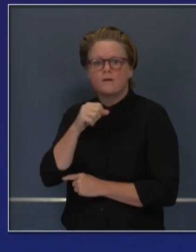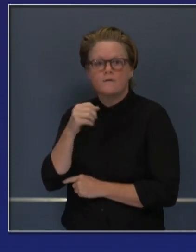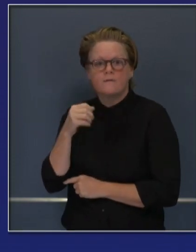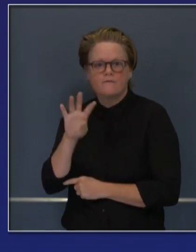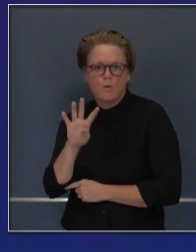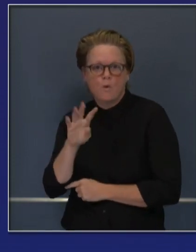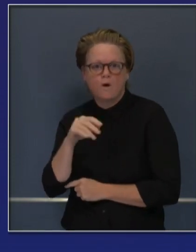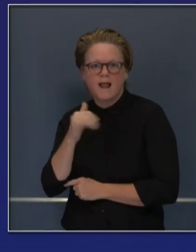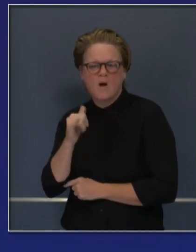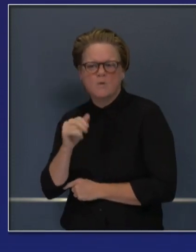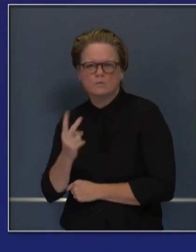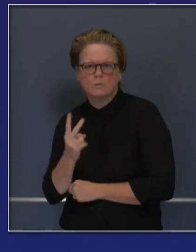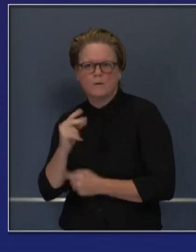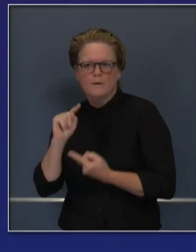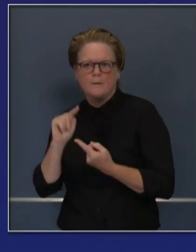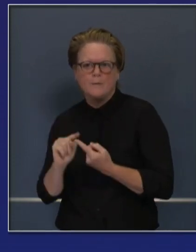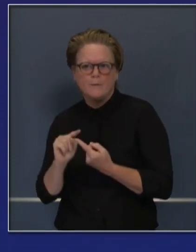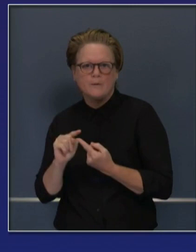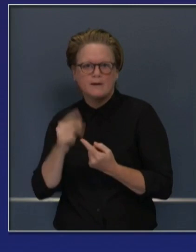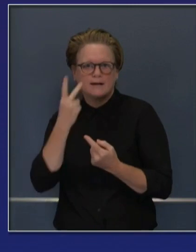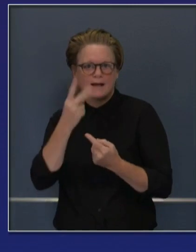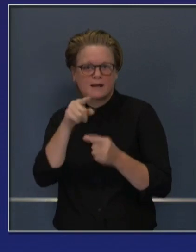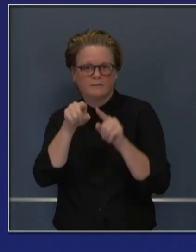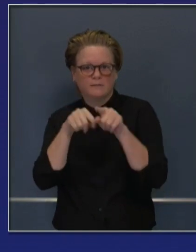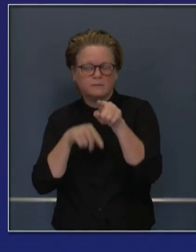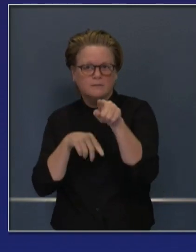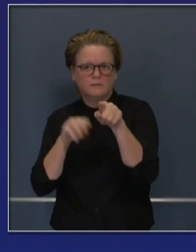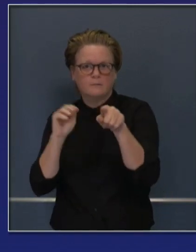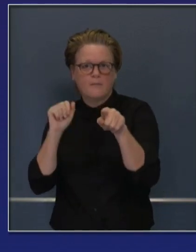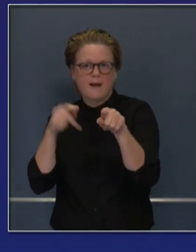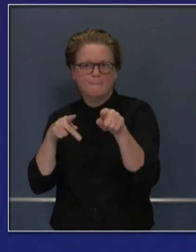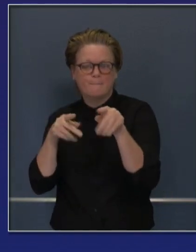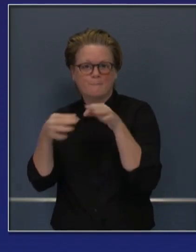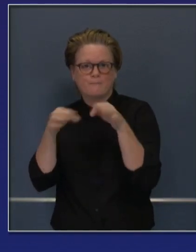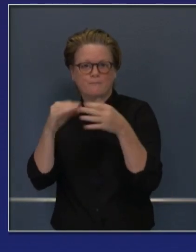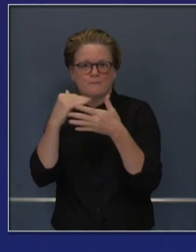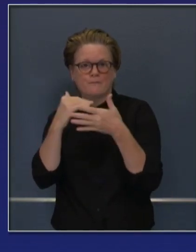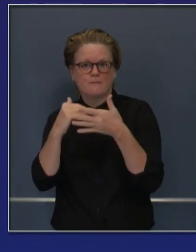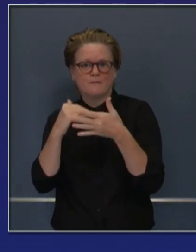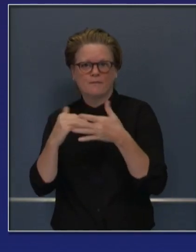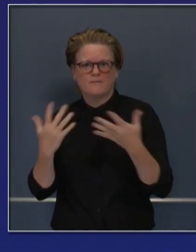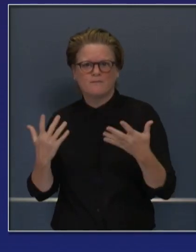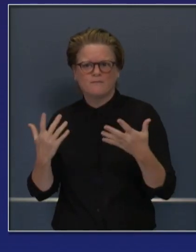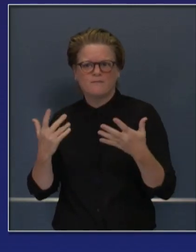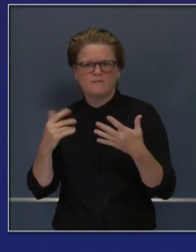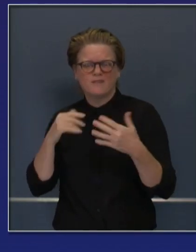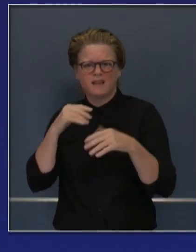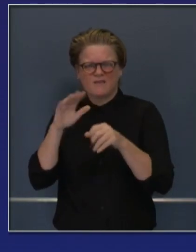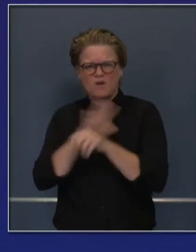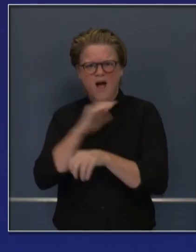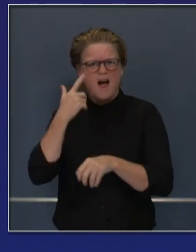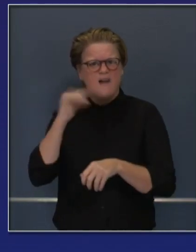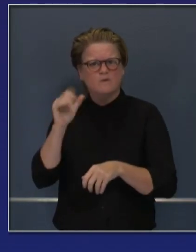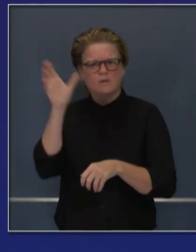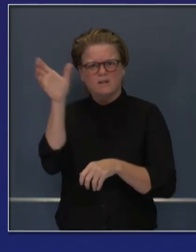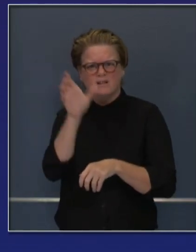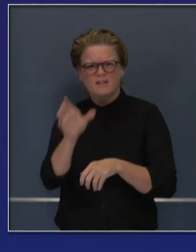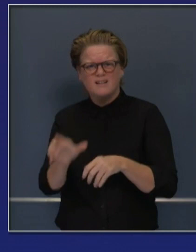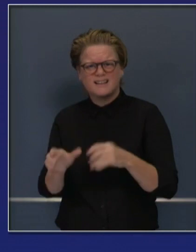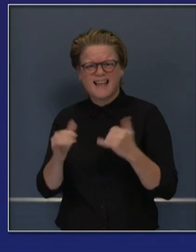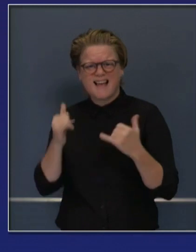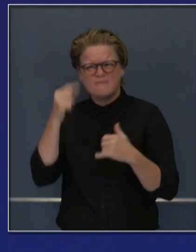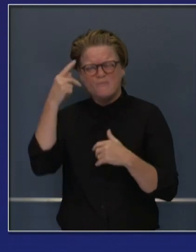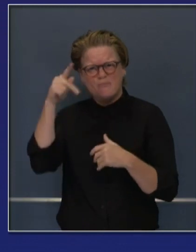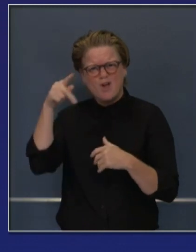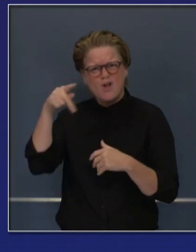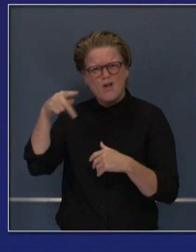map, not those numbers, and you can just see all the purple all up and down the state. Again, I'll go back so you can get a real sense